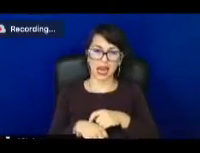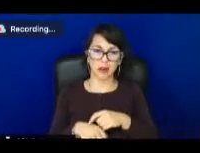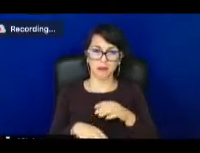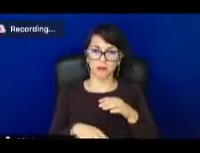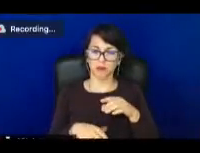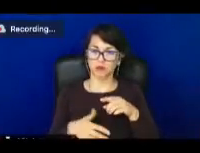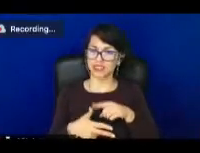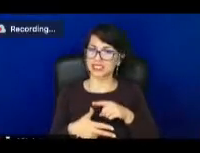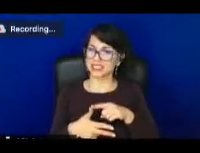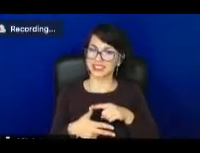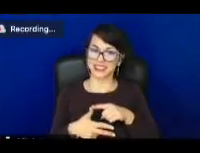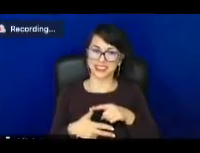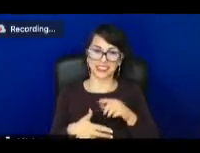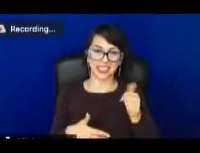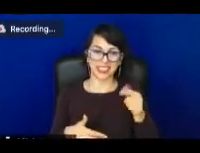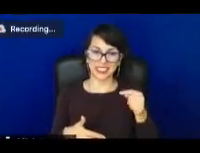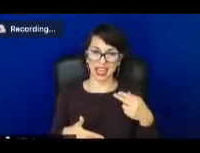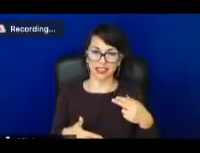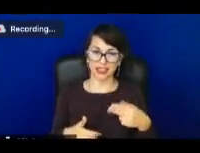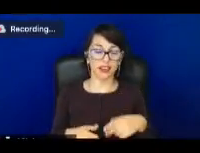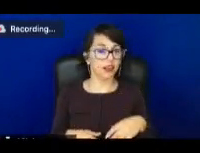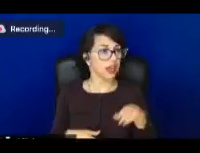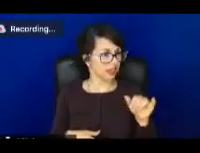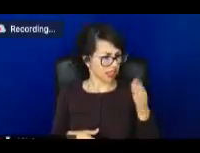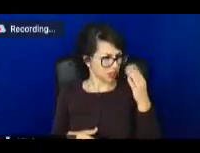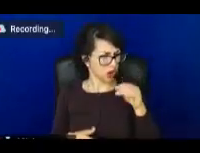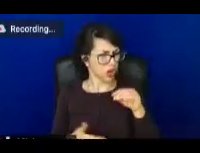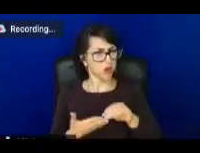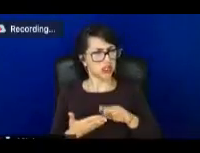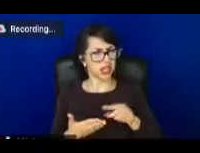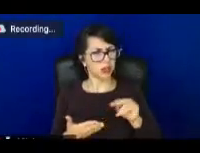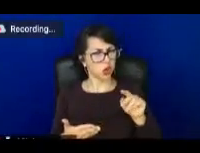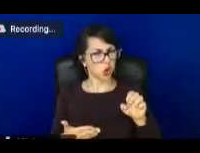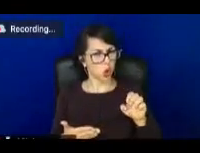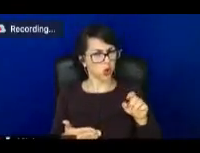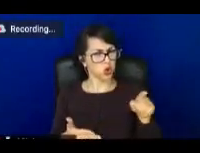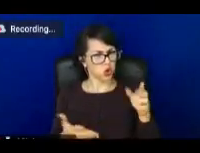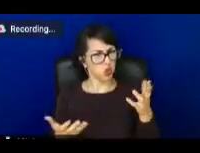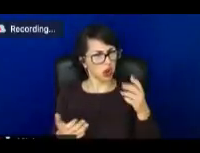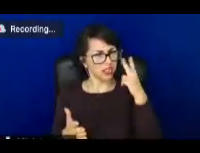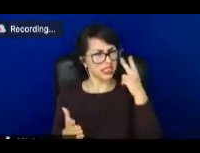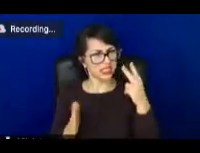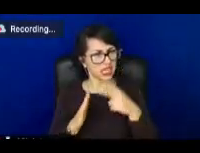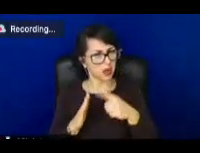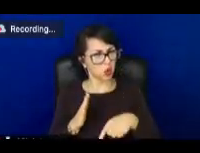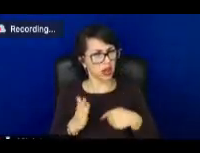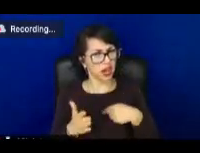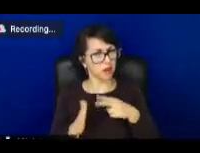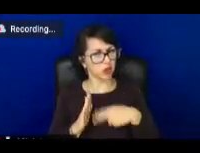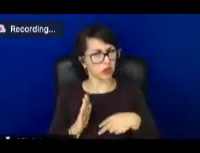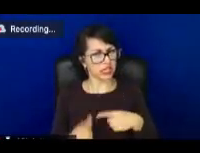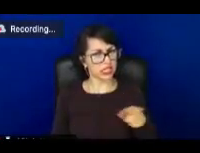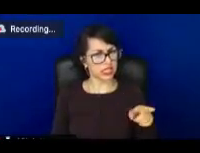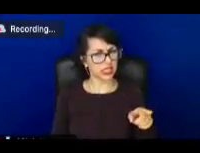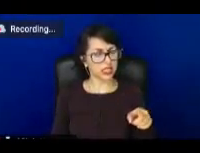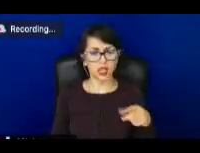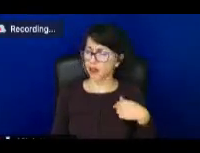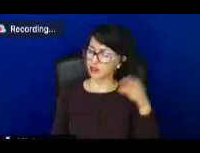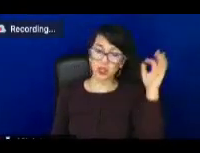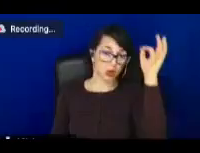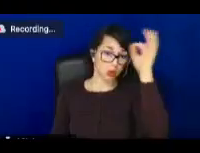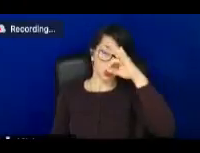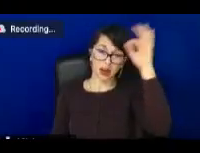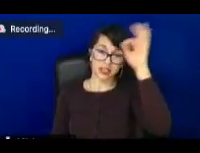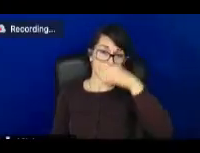Yeah, is that what that note is for? Do you guys want to see what I'm looking at? I have no idea what you're looking at. Sorry. I'm looking at